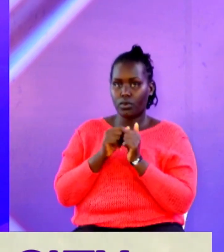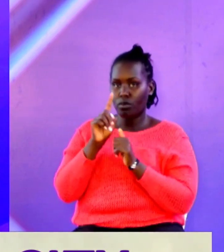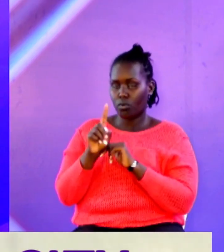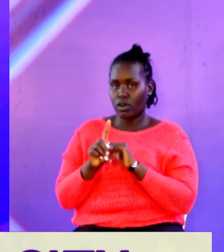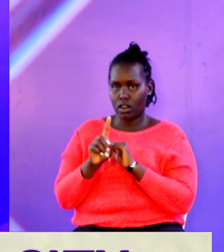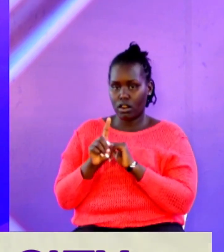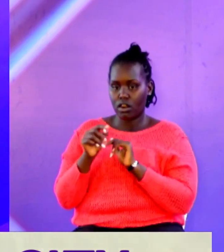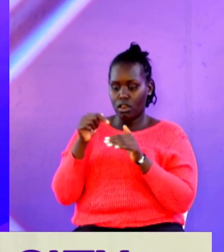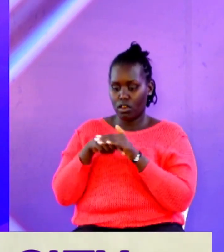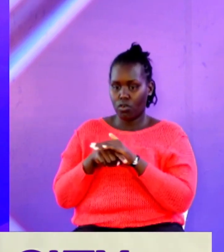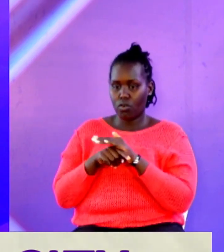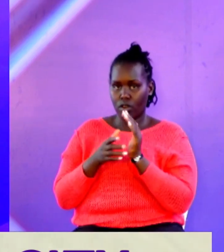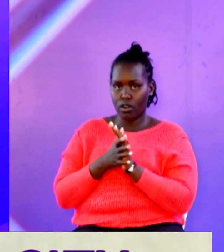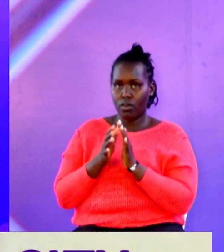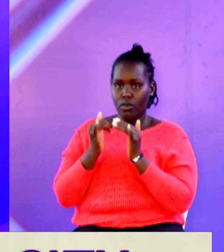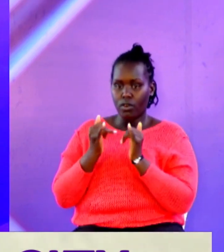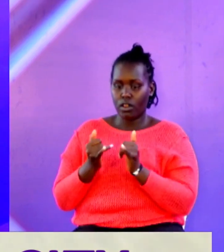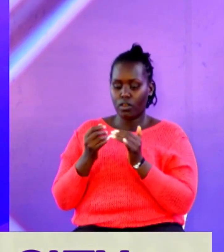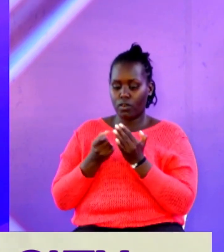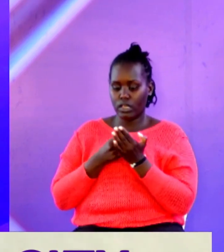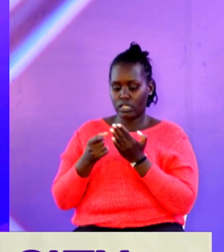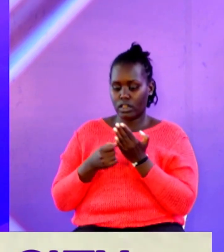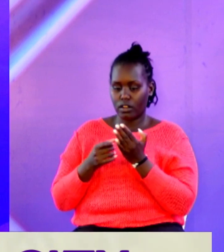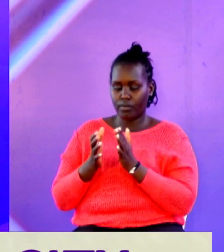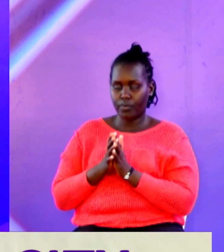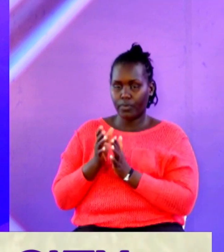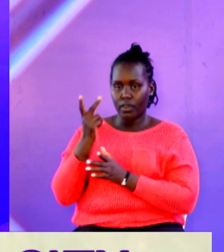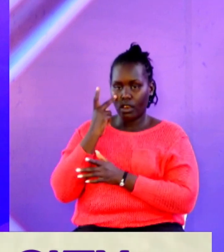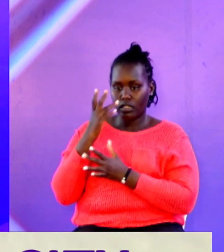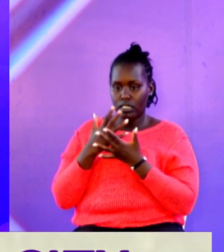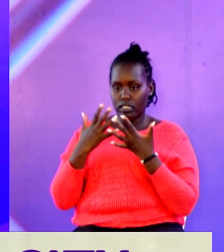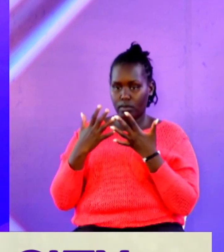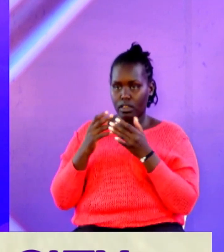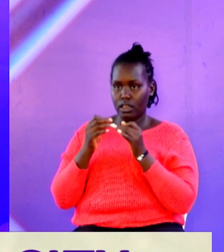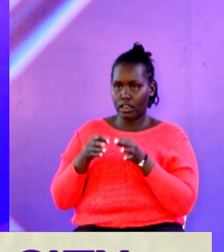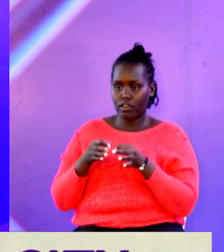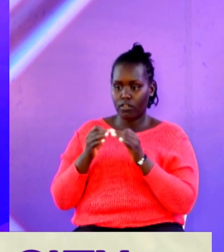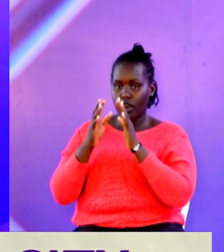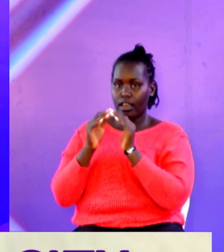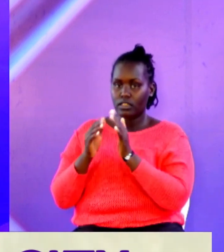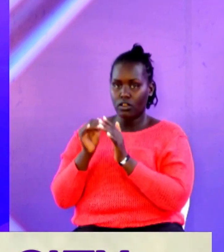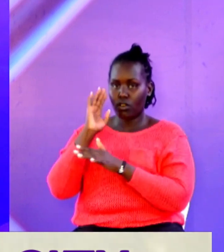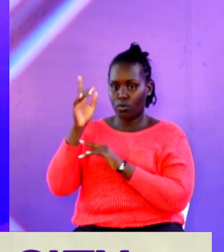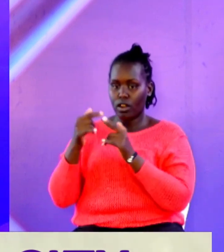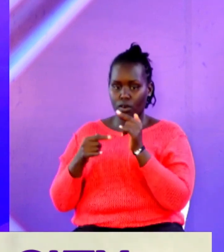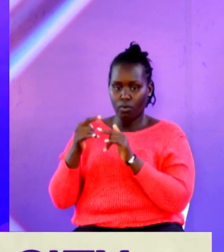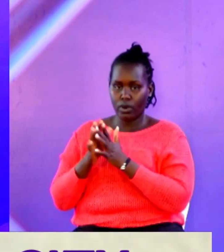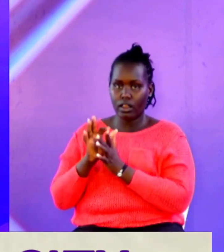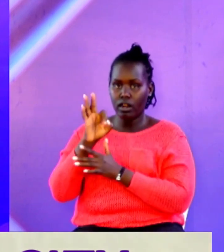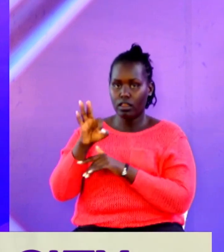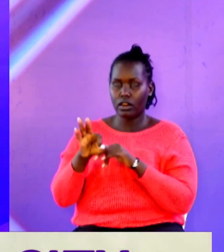You know, they have Bruno Fernandes, they have new signing Mbeuma and Cunha. So I see it is something like, if Arsenal will win, it will be a